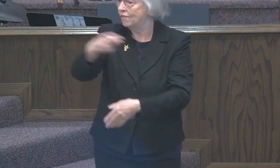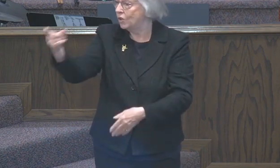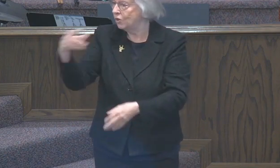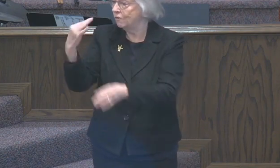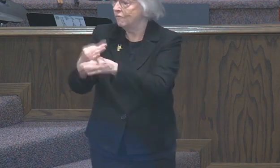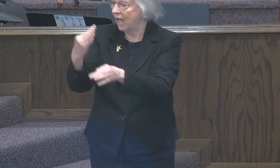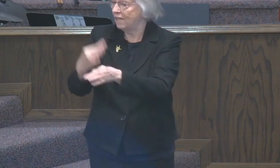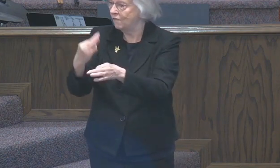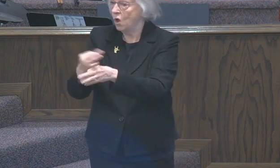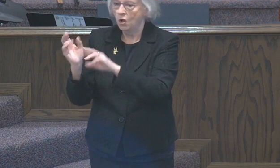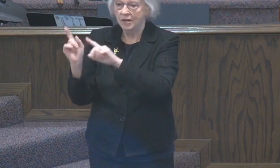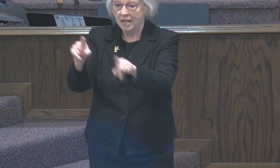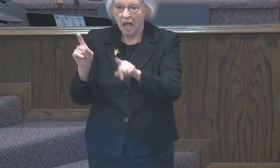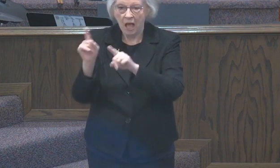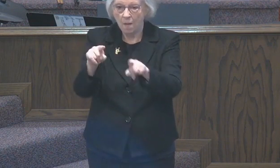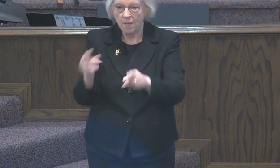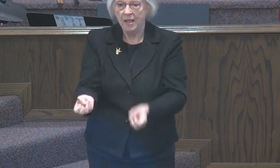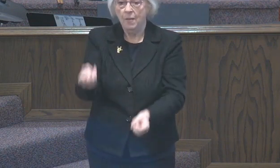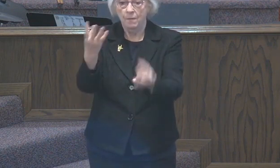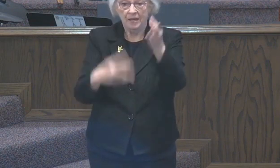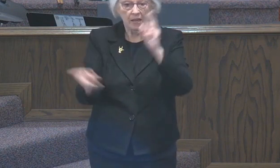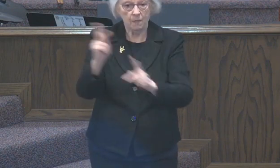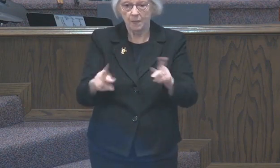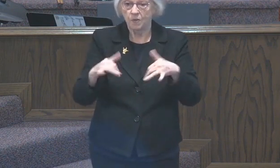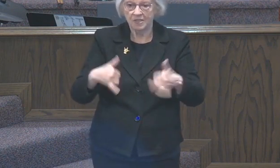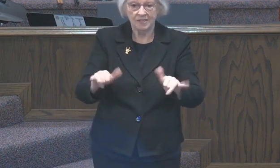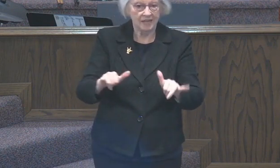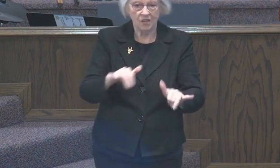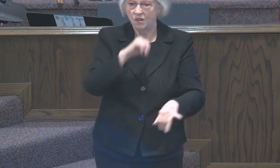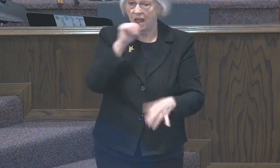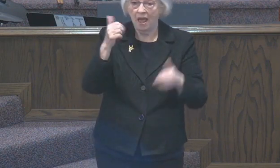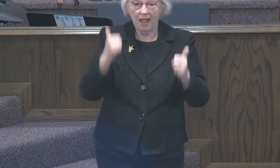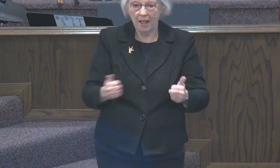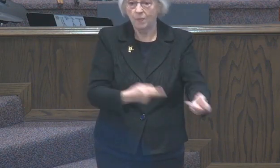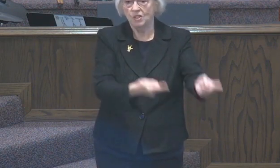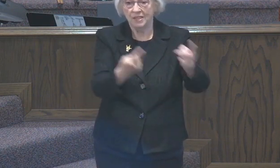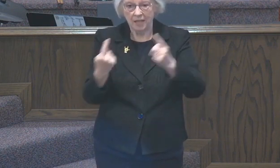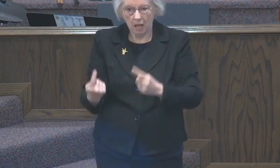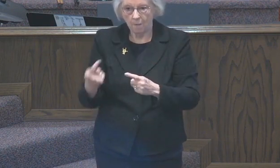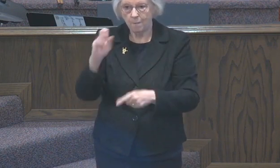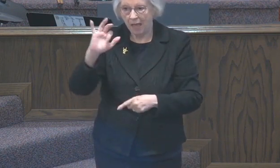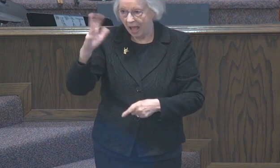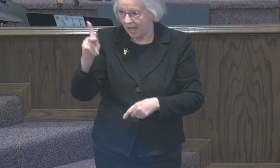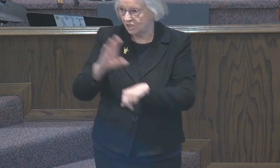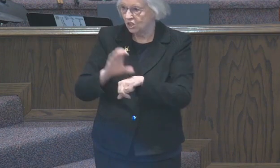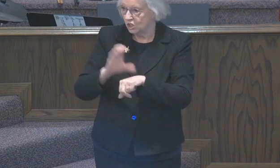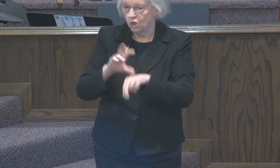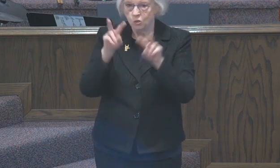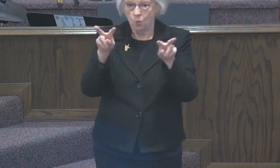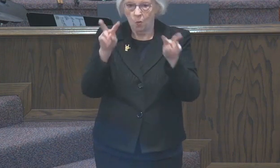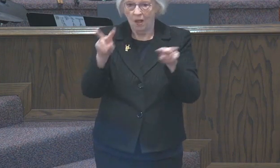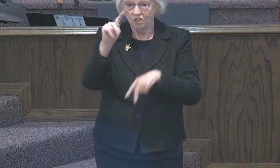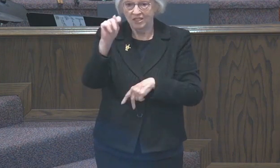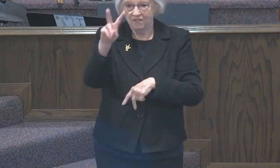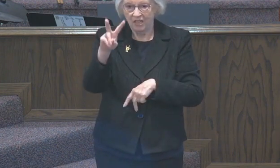know Georgia's been praying for me even when she's not able to be here, and I know that, and I sense that,